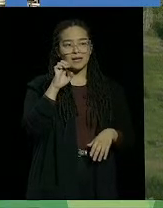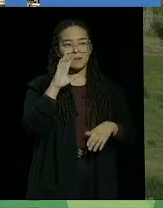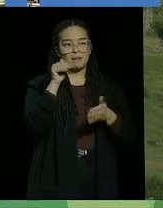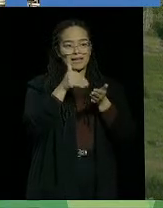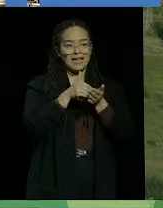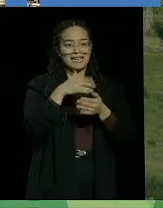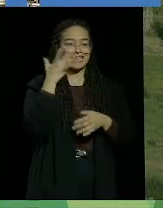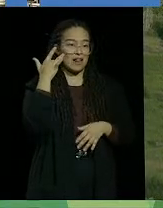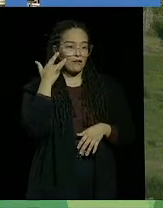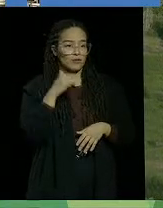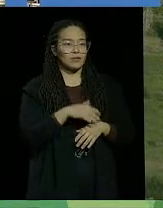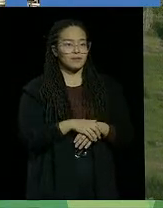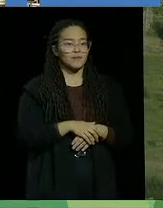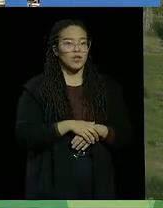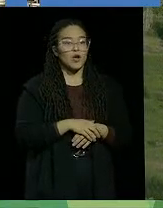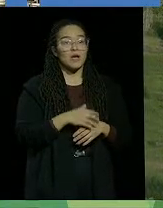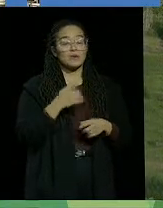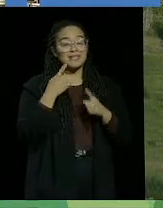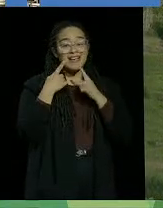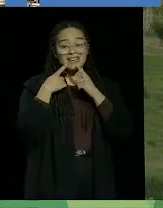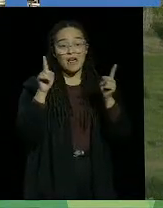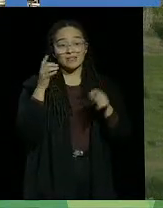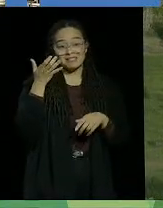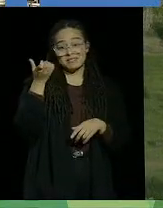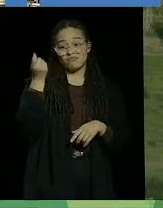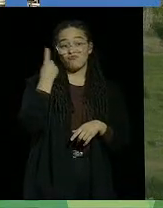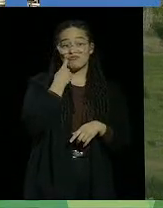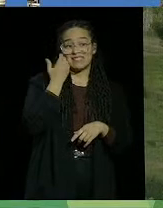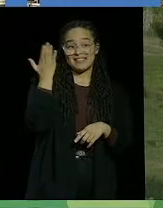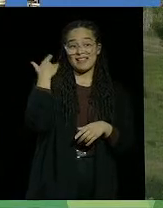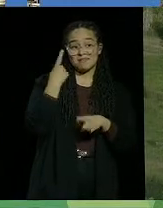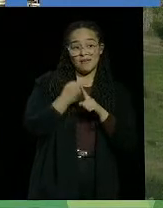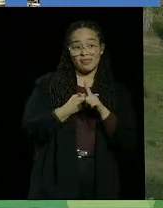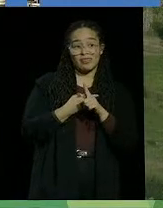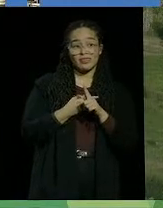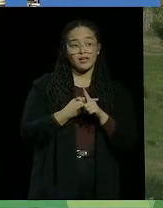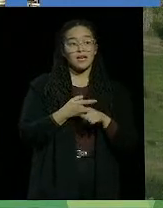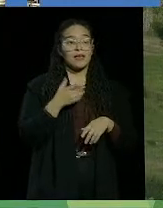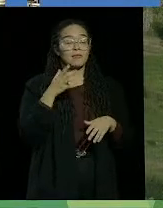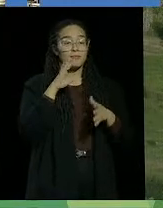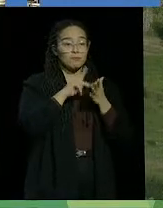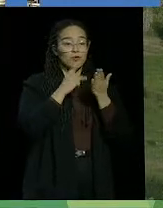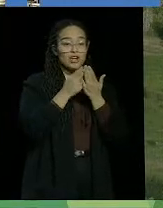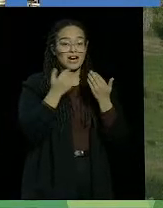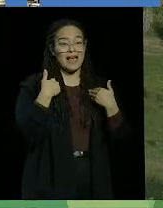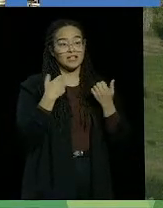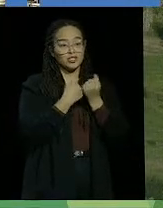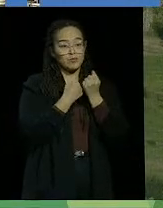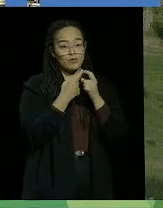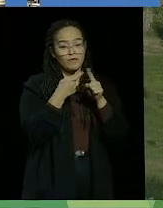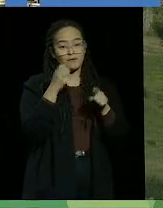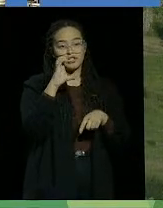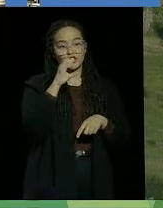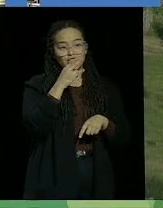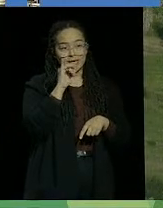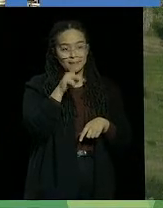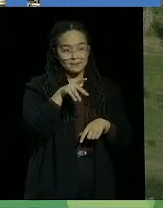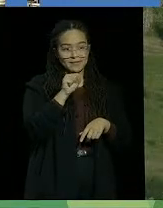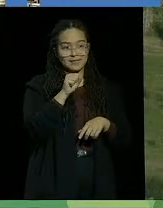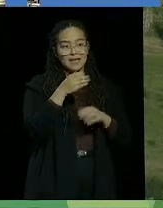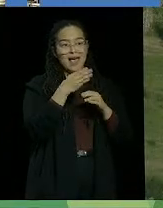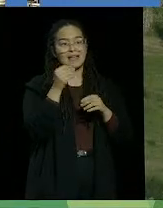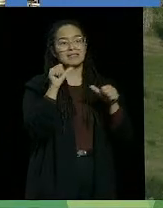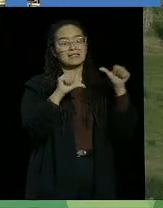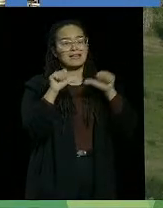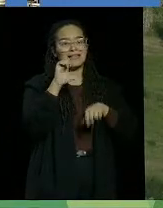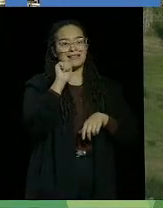And as was announced last month, the project has received proposed support from the CHIPS and Science Act, which is